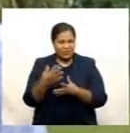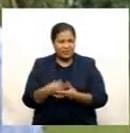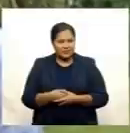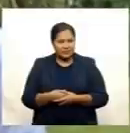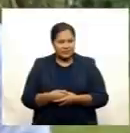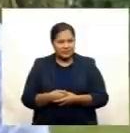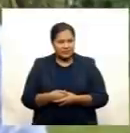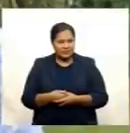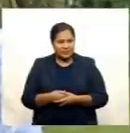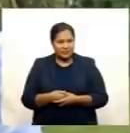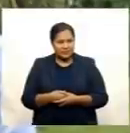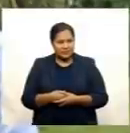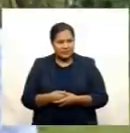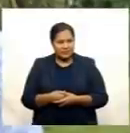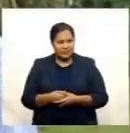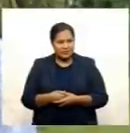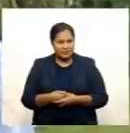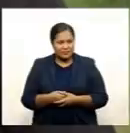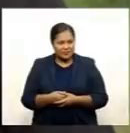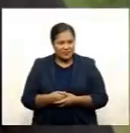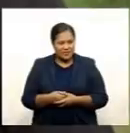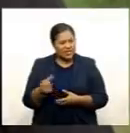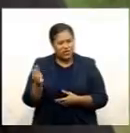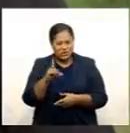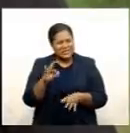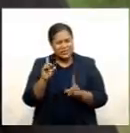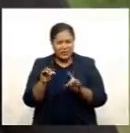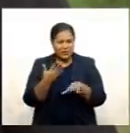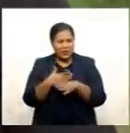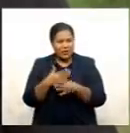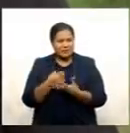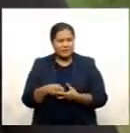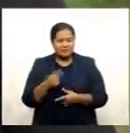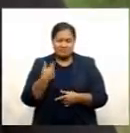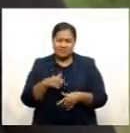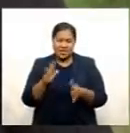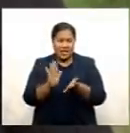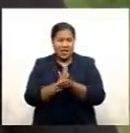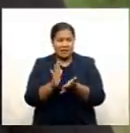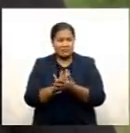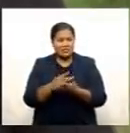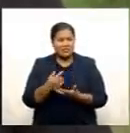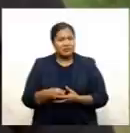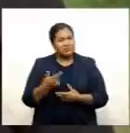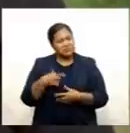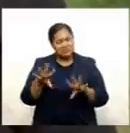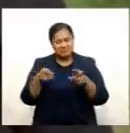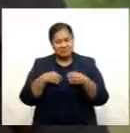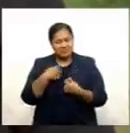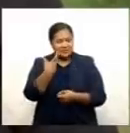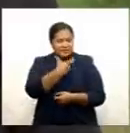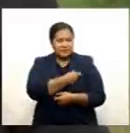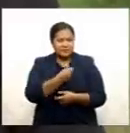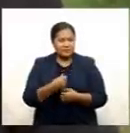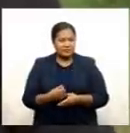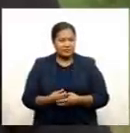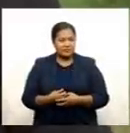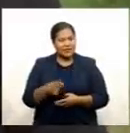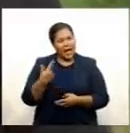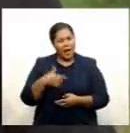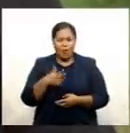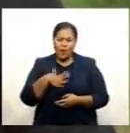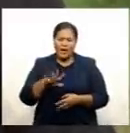just let the Ministry of Health do their work. I'm happy to give the vaccine, and I want to take another